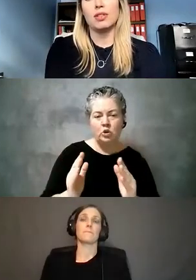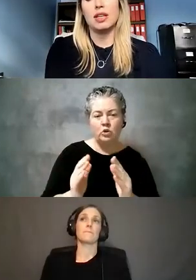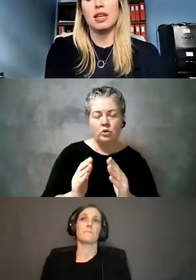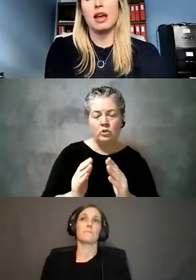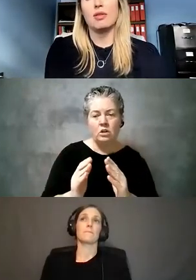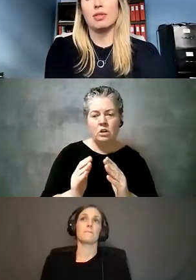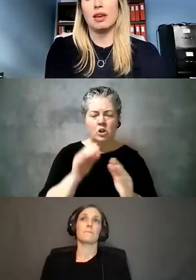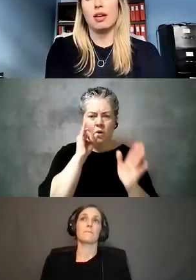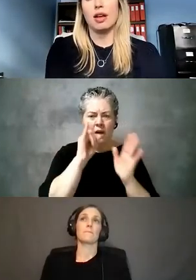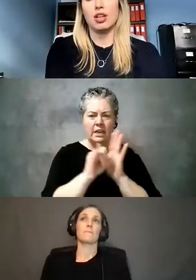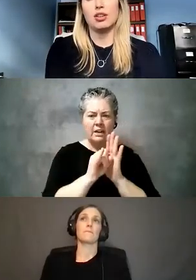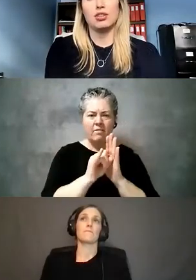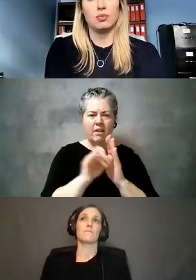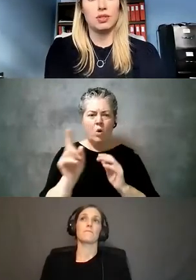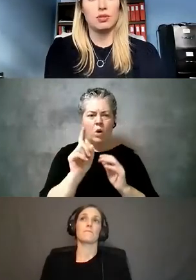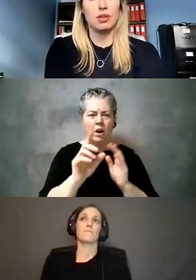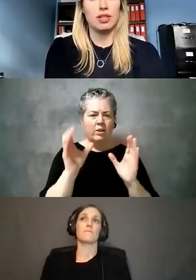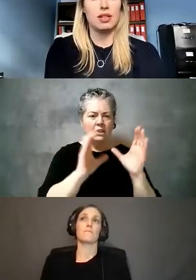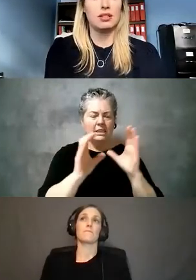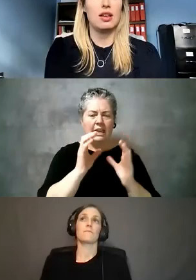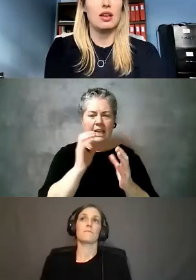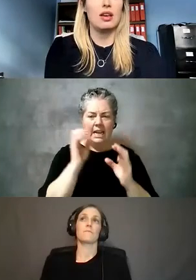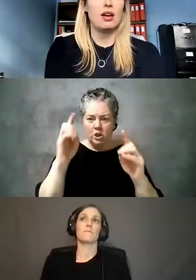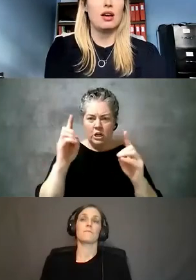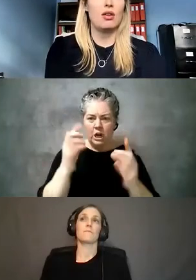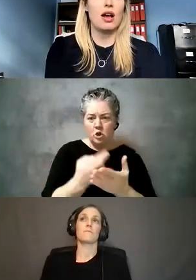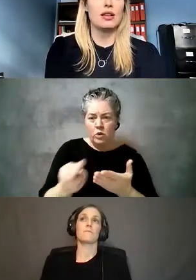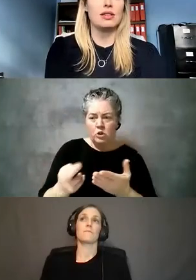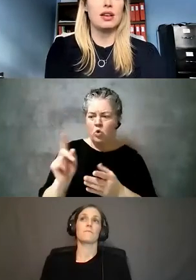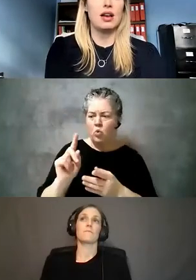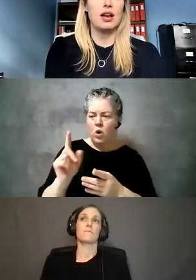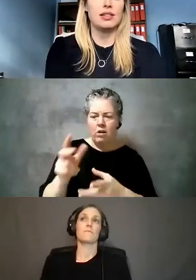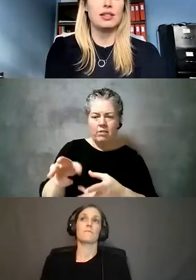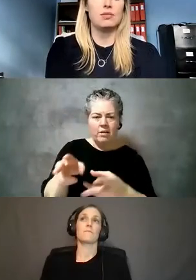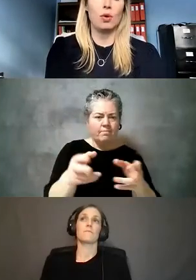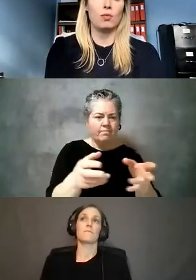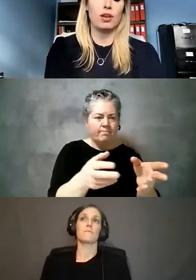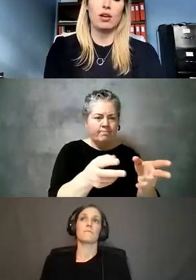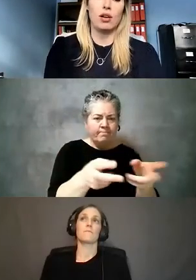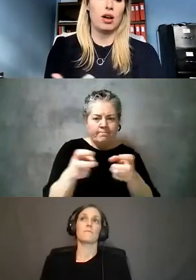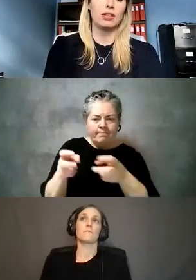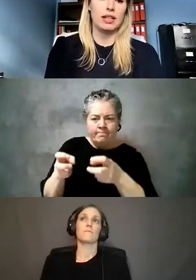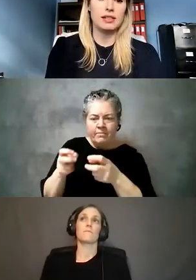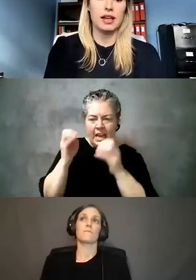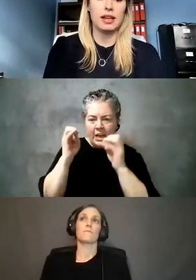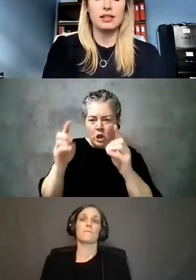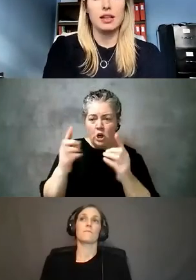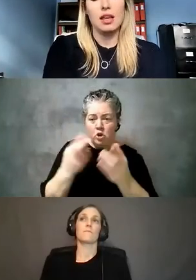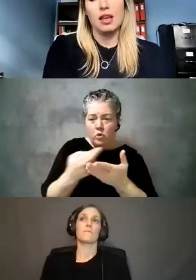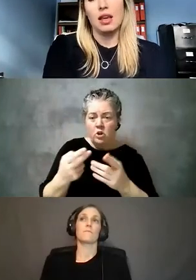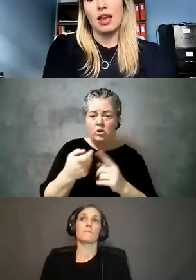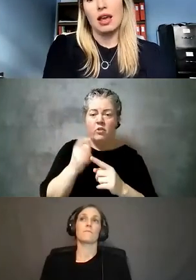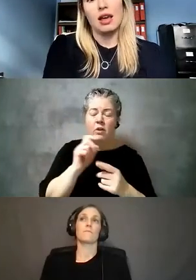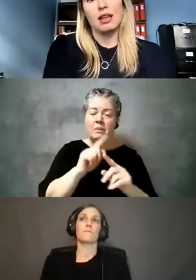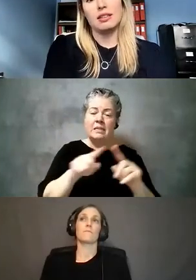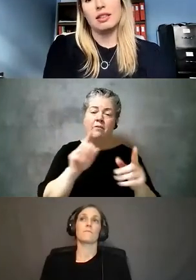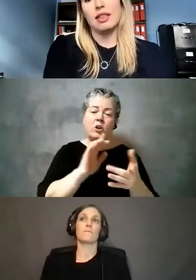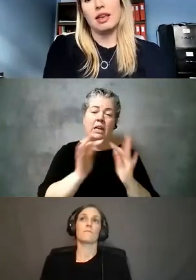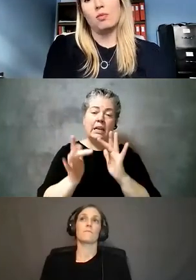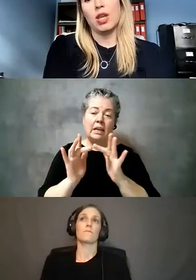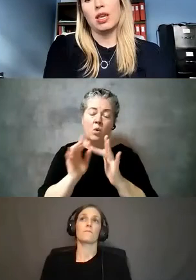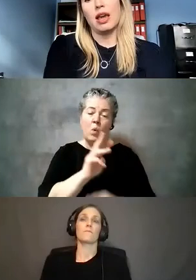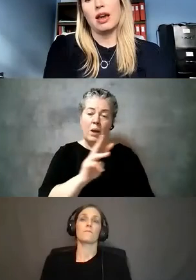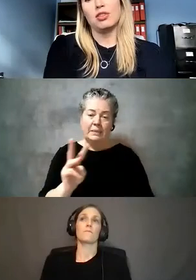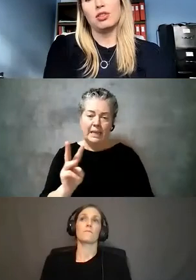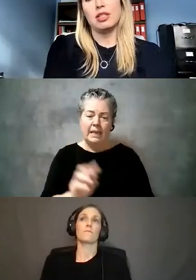were seeking out their educational resources across what we call online sites. And